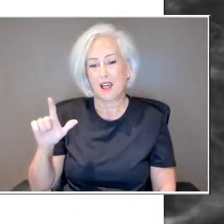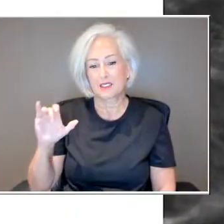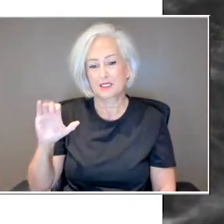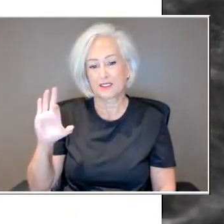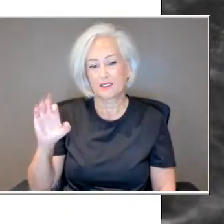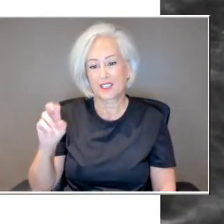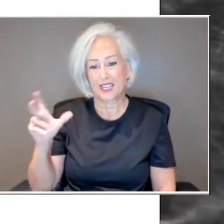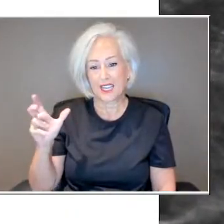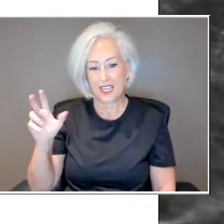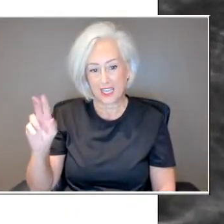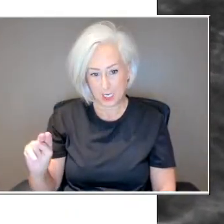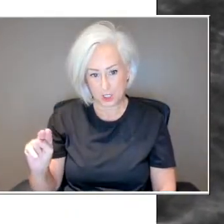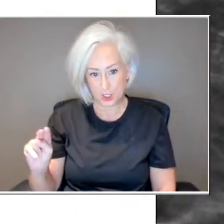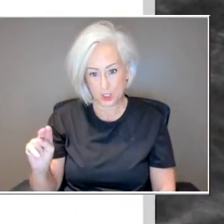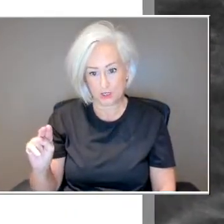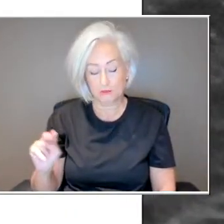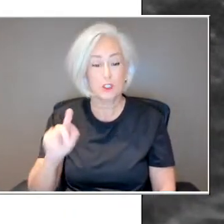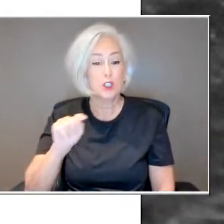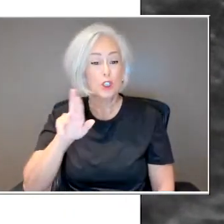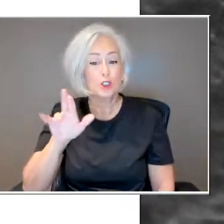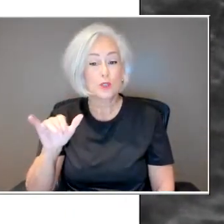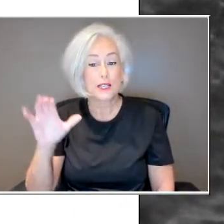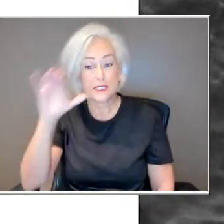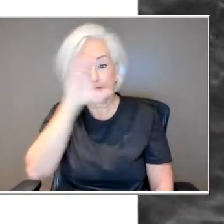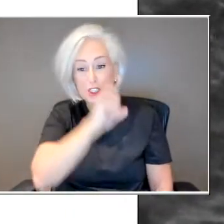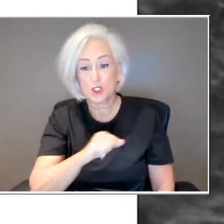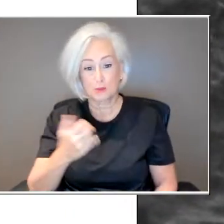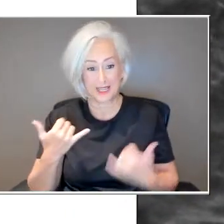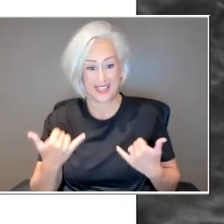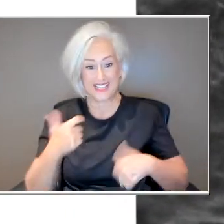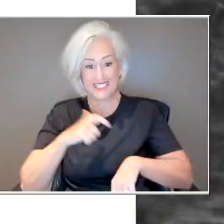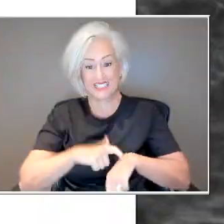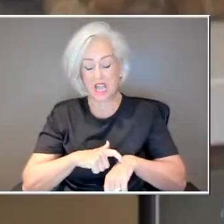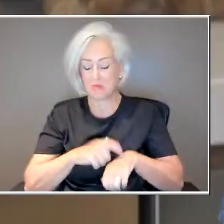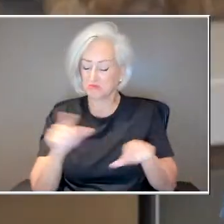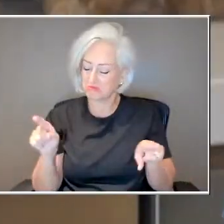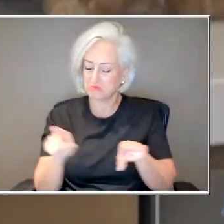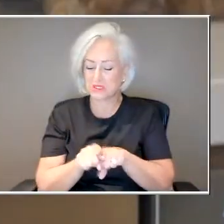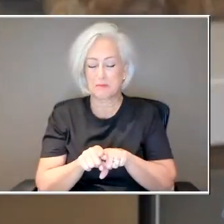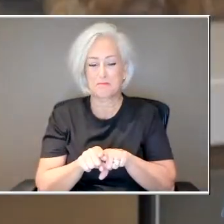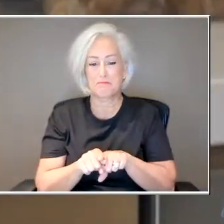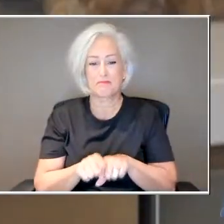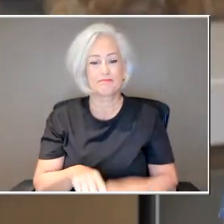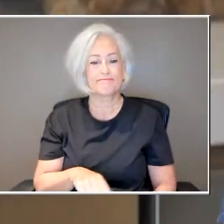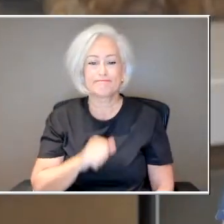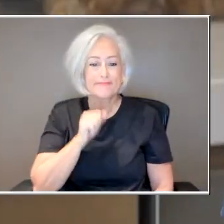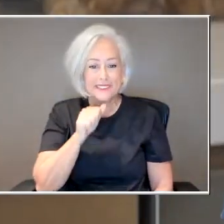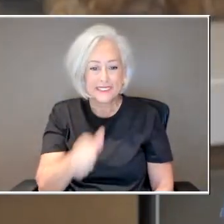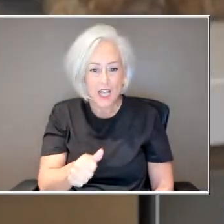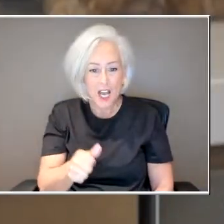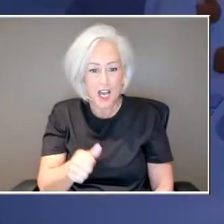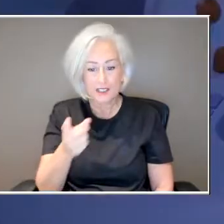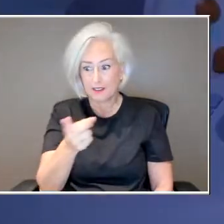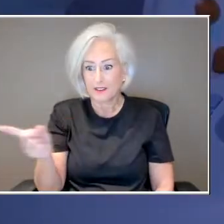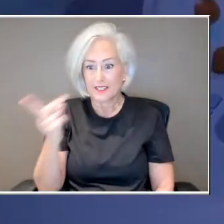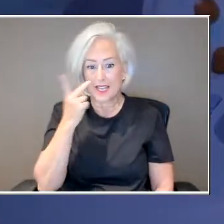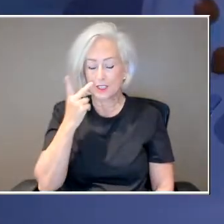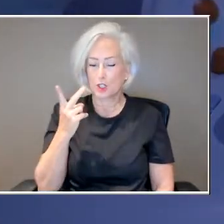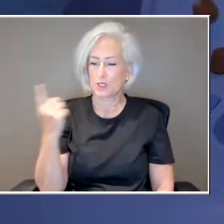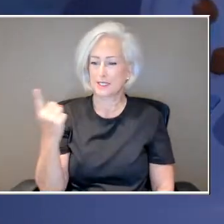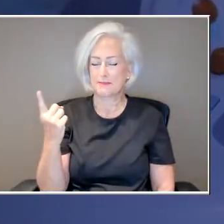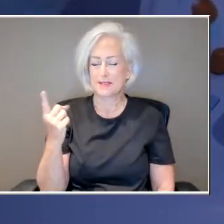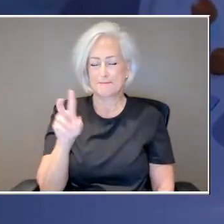And Tracey assumed this time would be fine too, but it wasn't. They saw something they didn't like, so we did